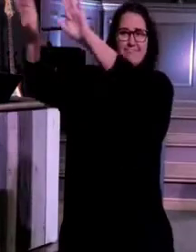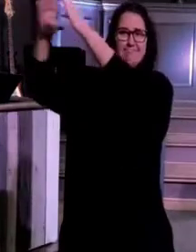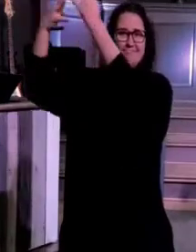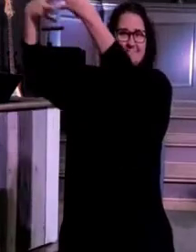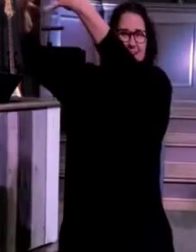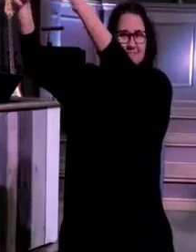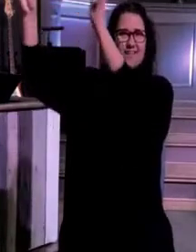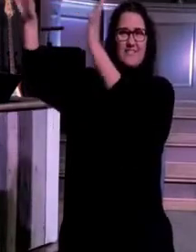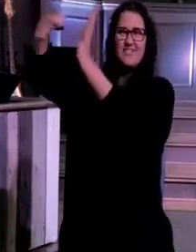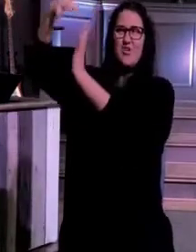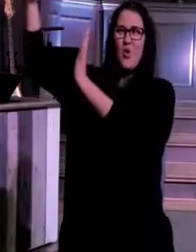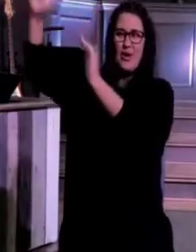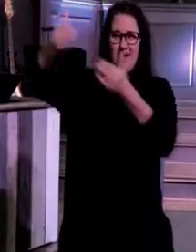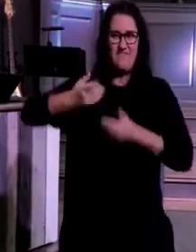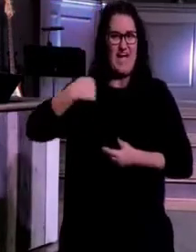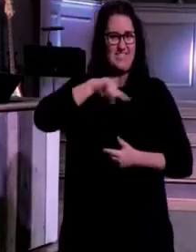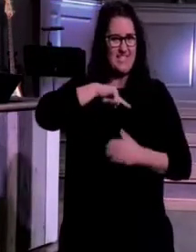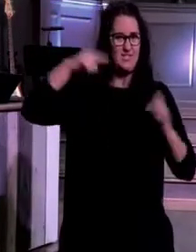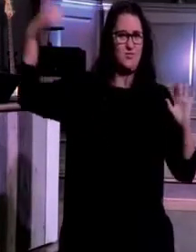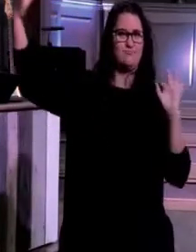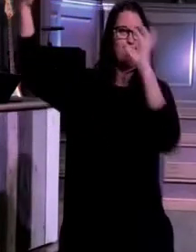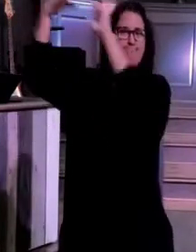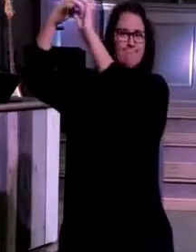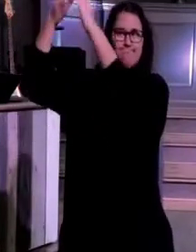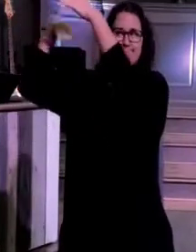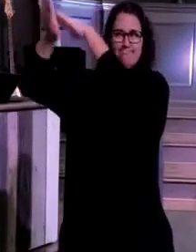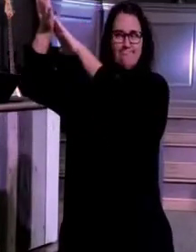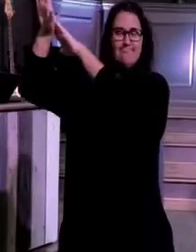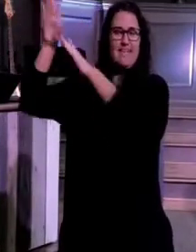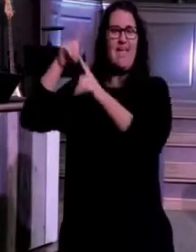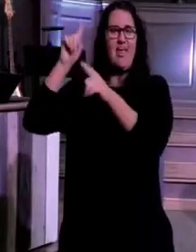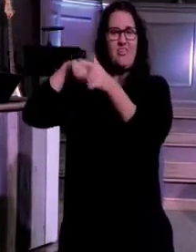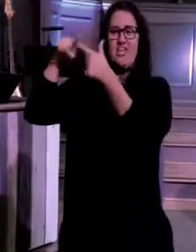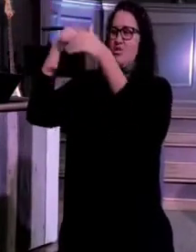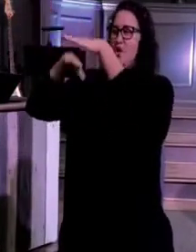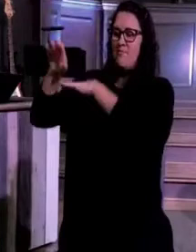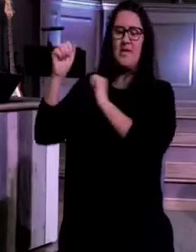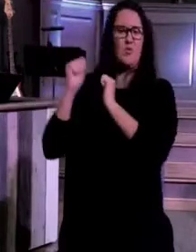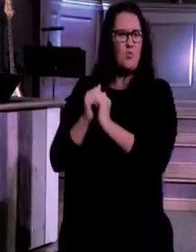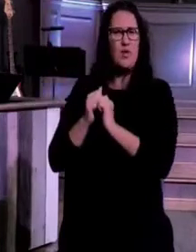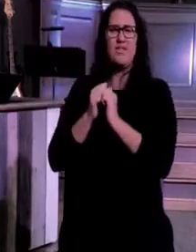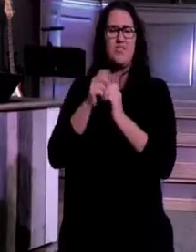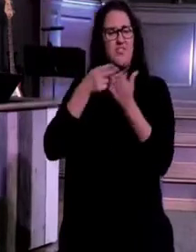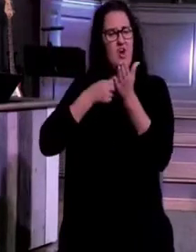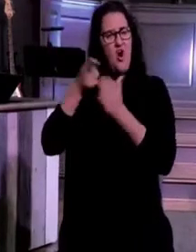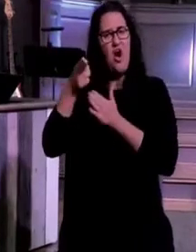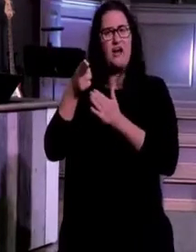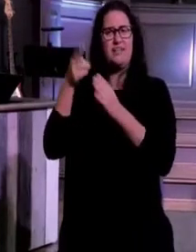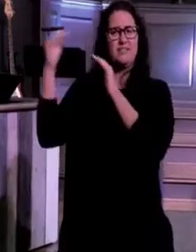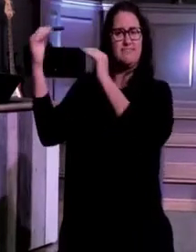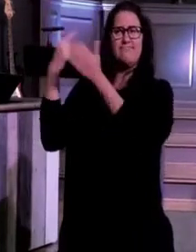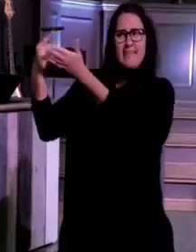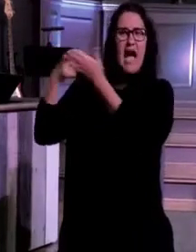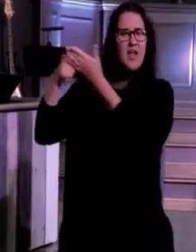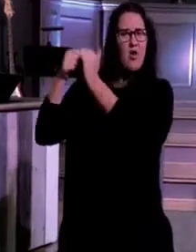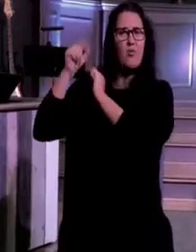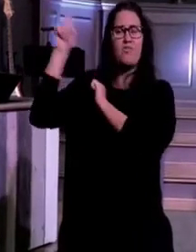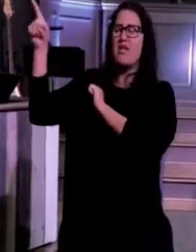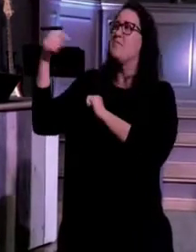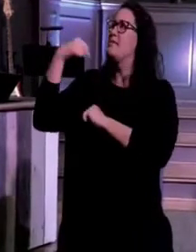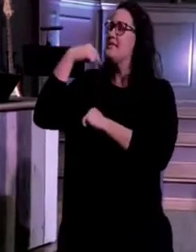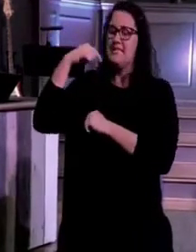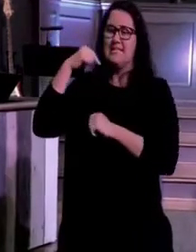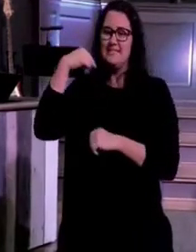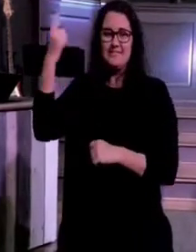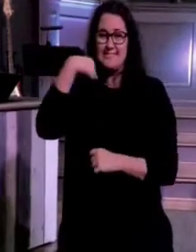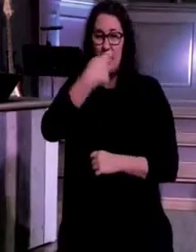glory and invites us to enter in and to commune with sincere and honest dialogue with him. He says, all I want you to do